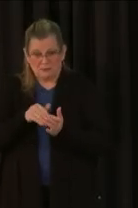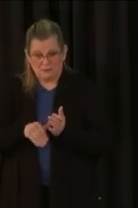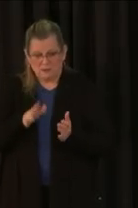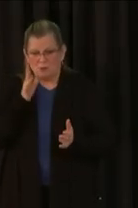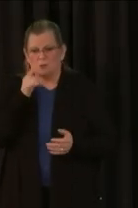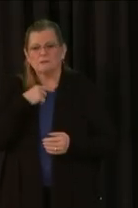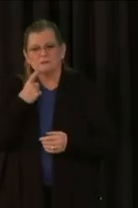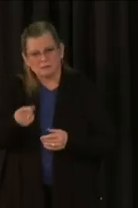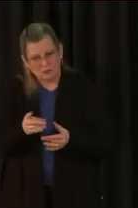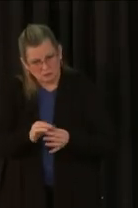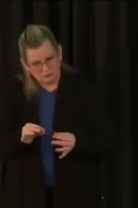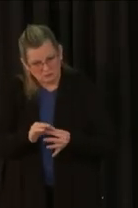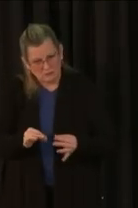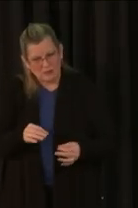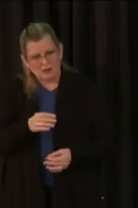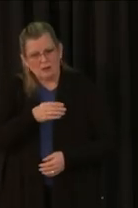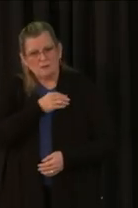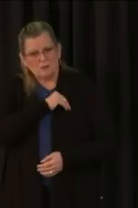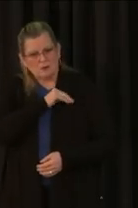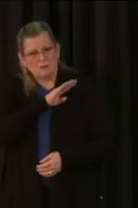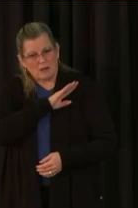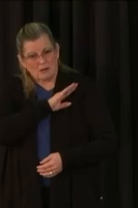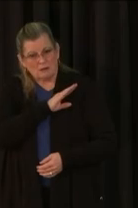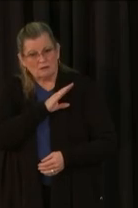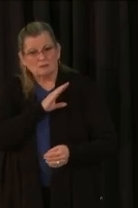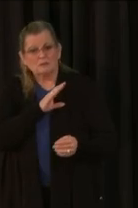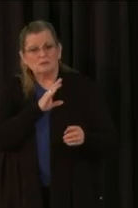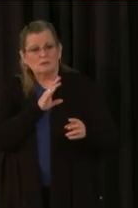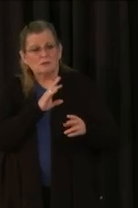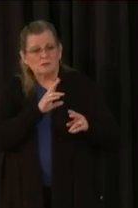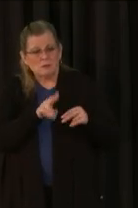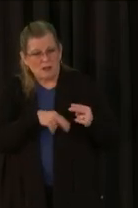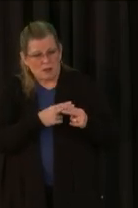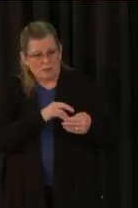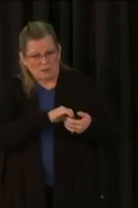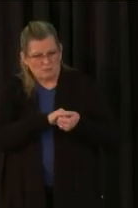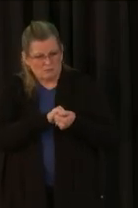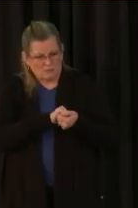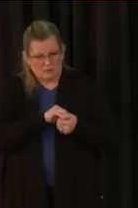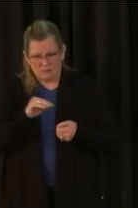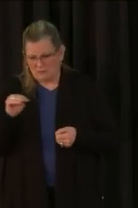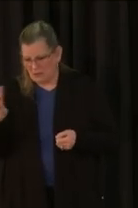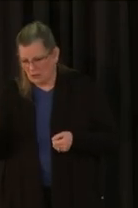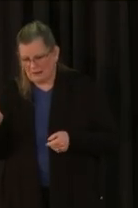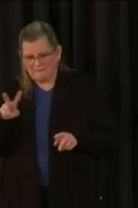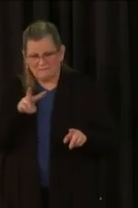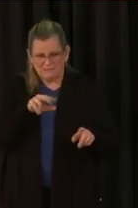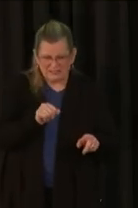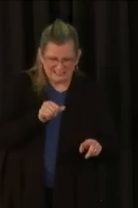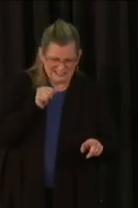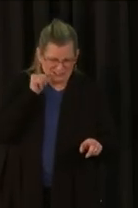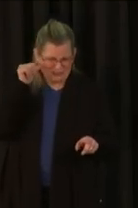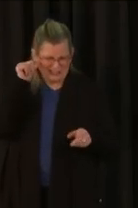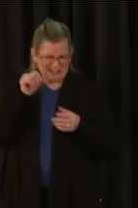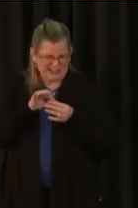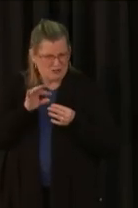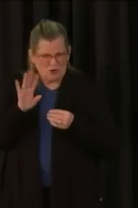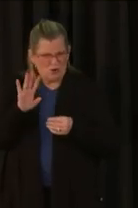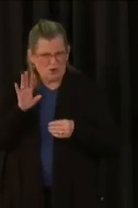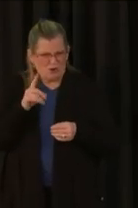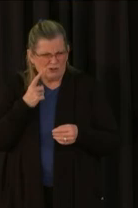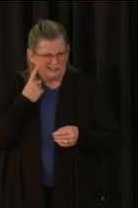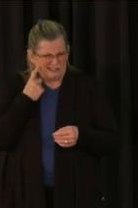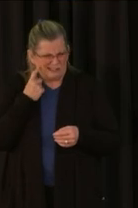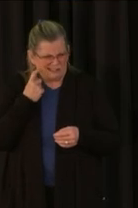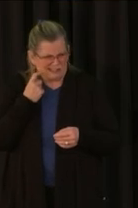Bowser spoke with her counterparts in Maryland and Virginia just yesterday, just